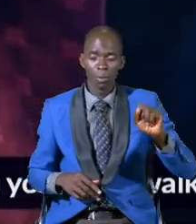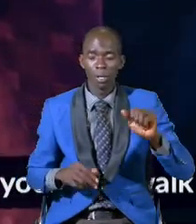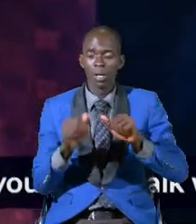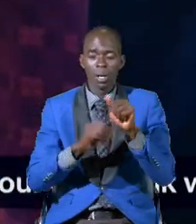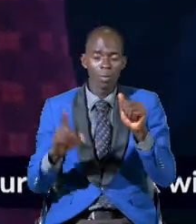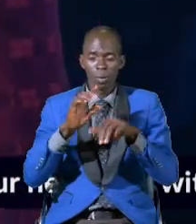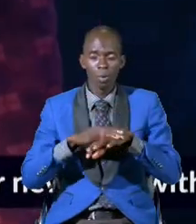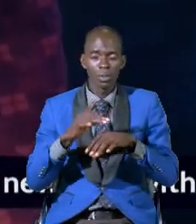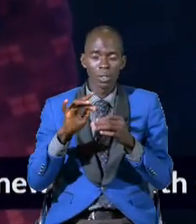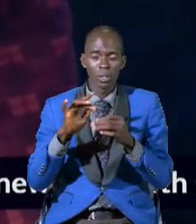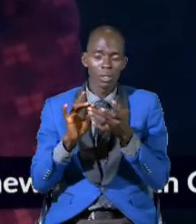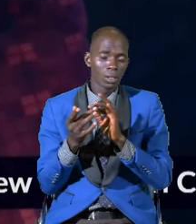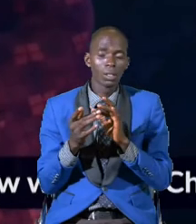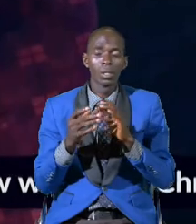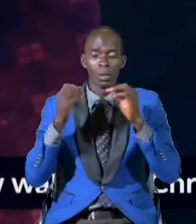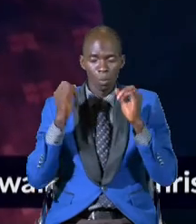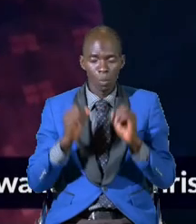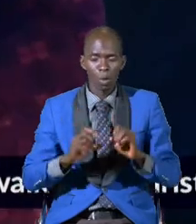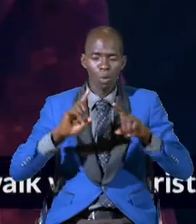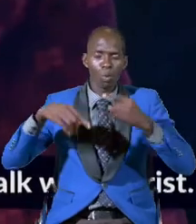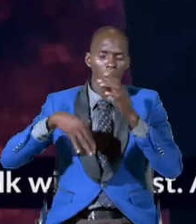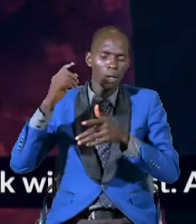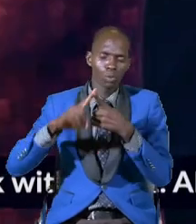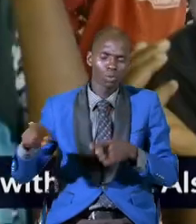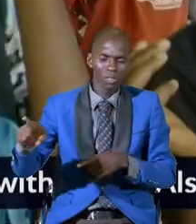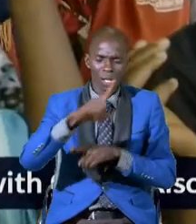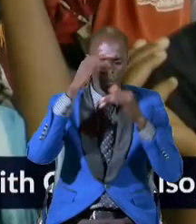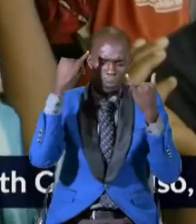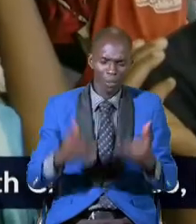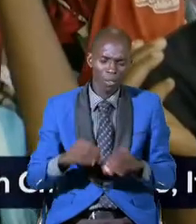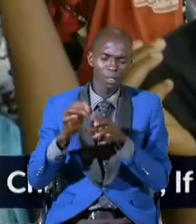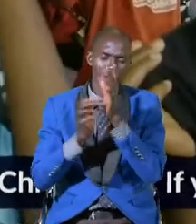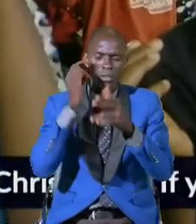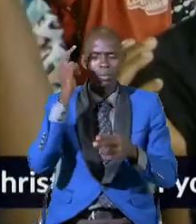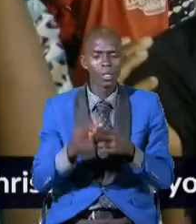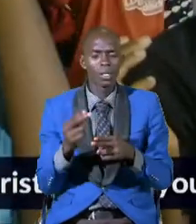power goes forth to them now in Jesus' name.